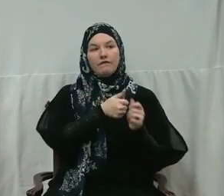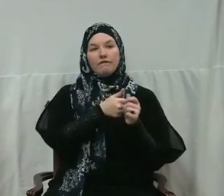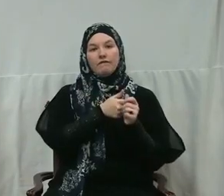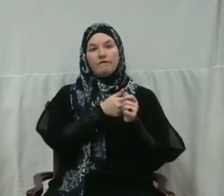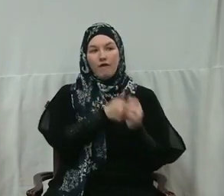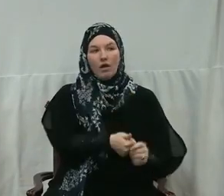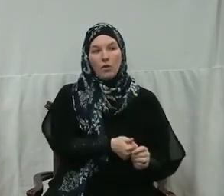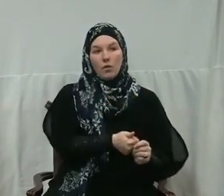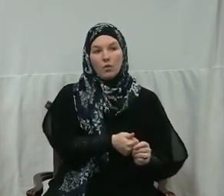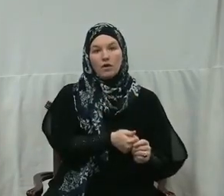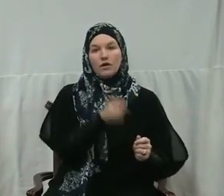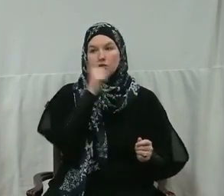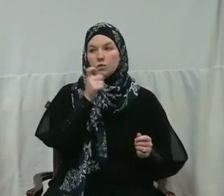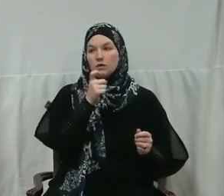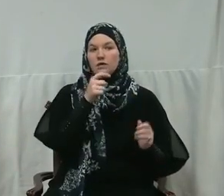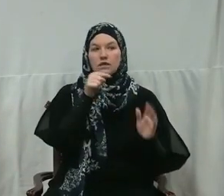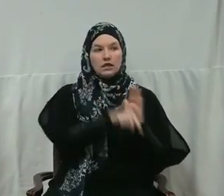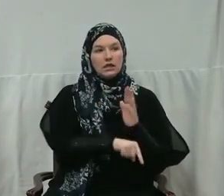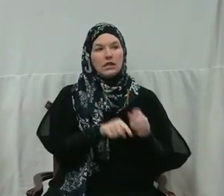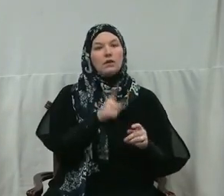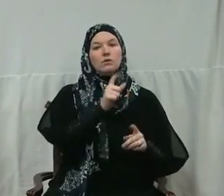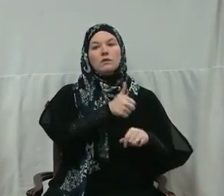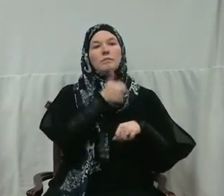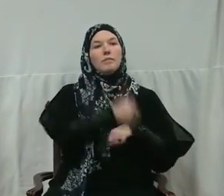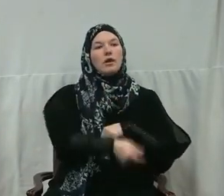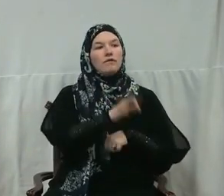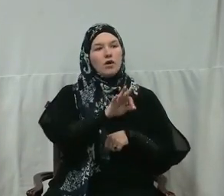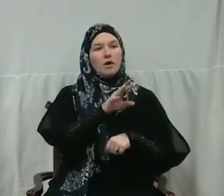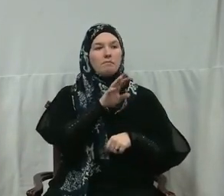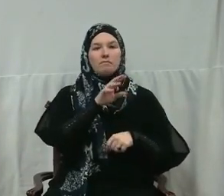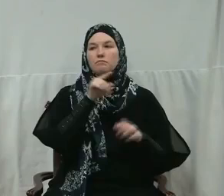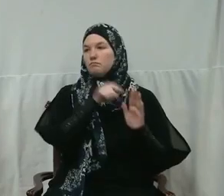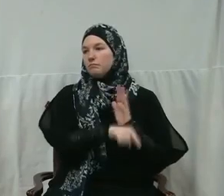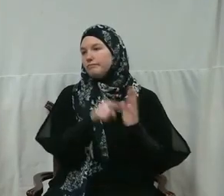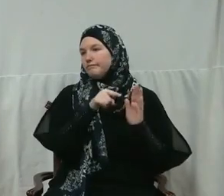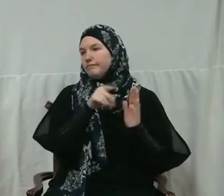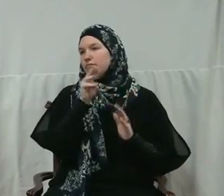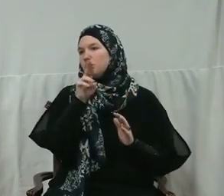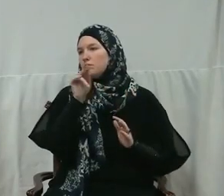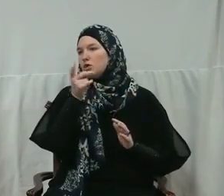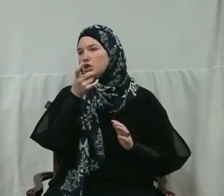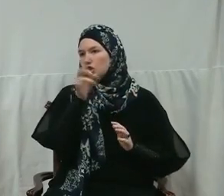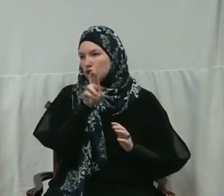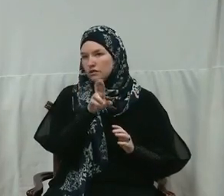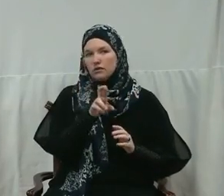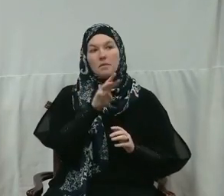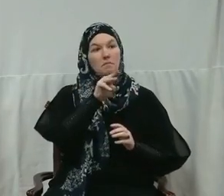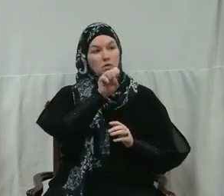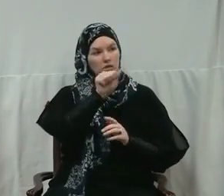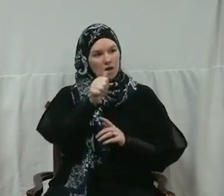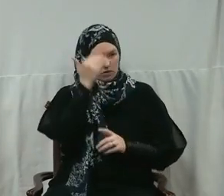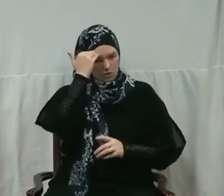neck. So he was accused of murder. Capital punishment is waiting for him. But he, as a